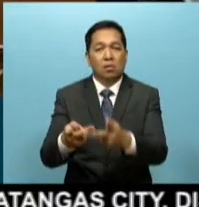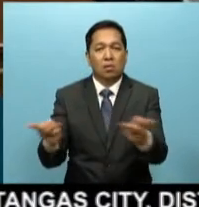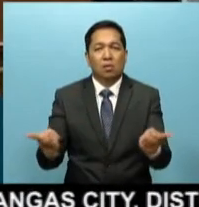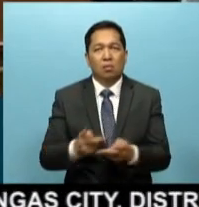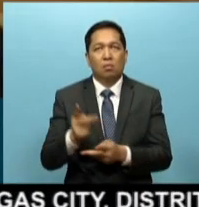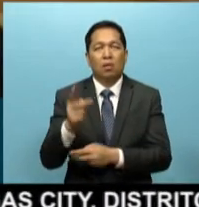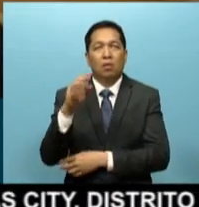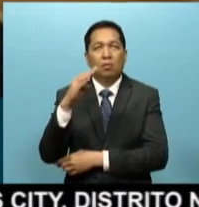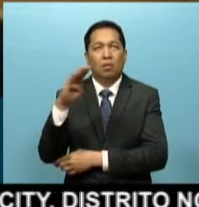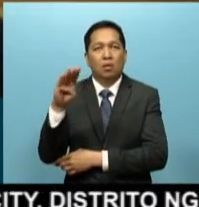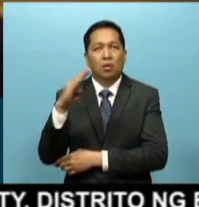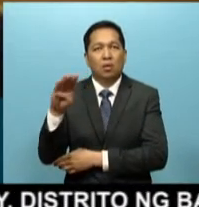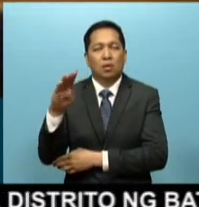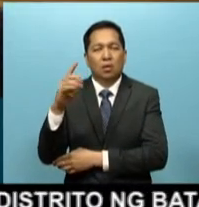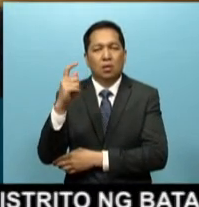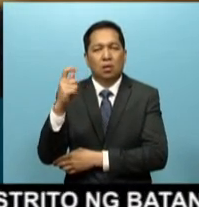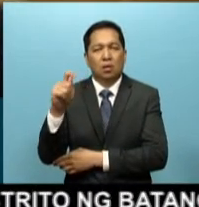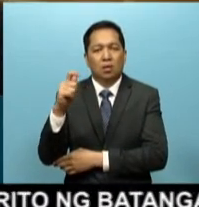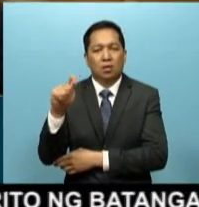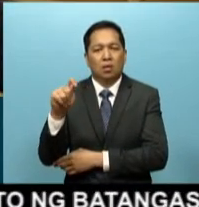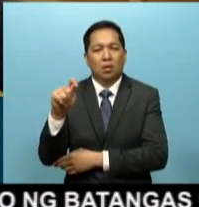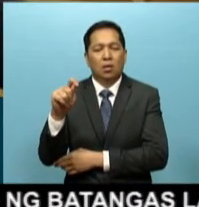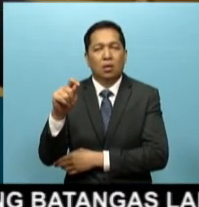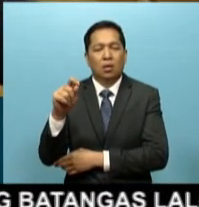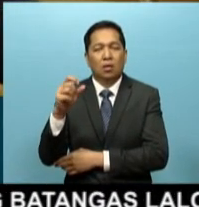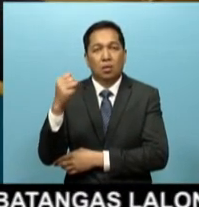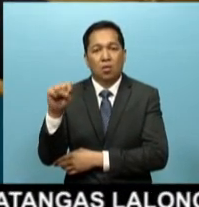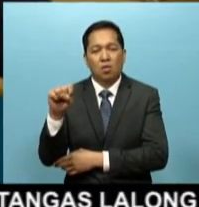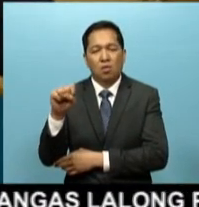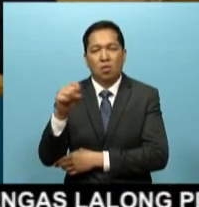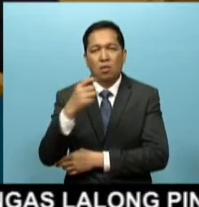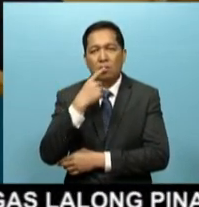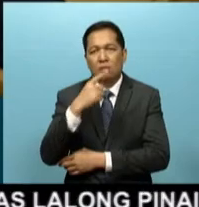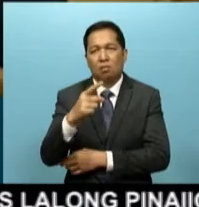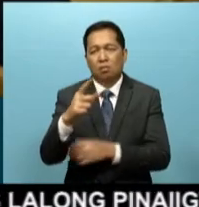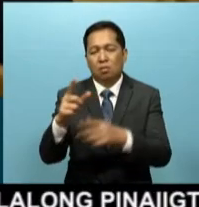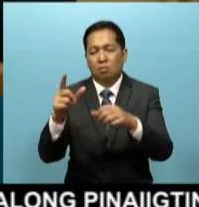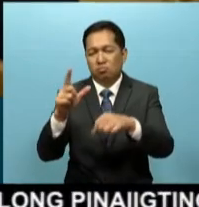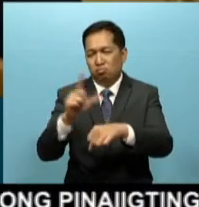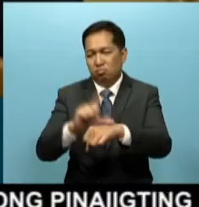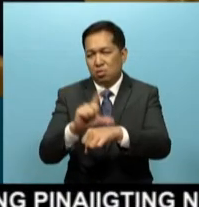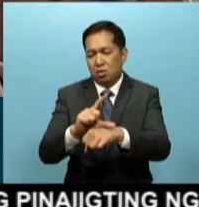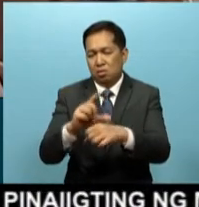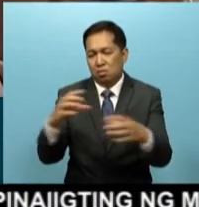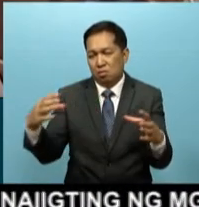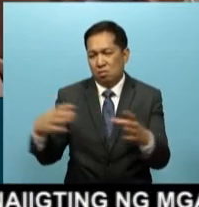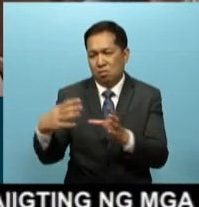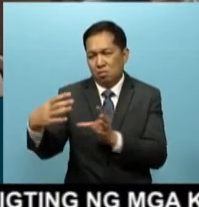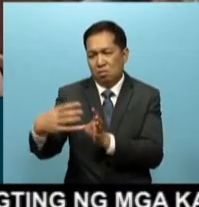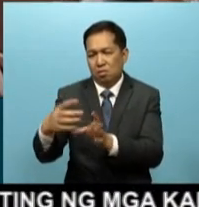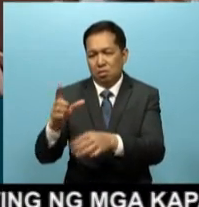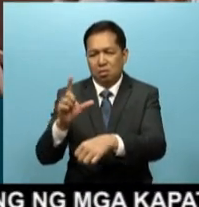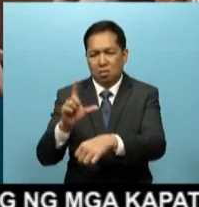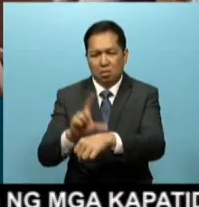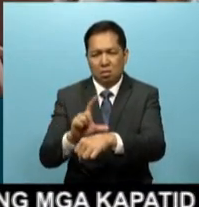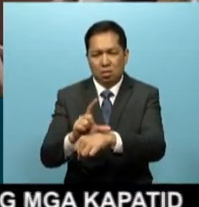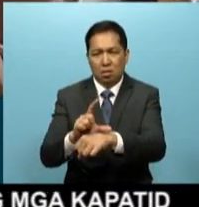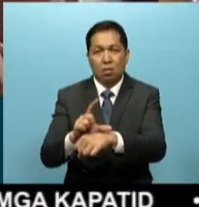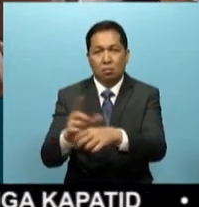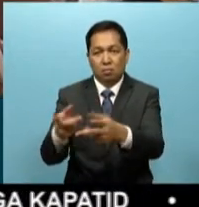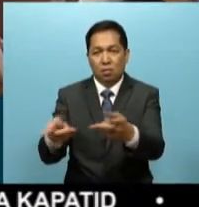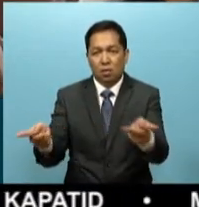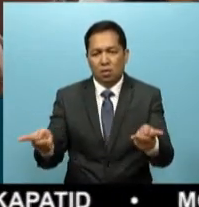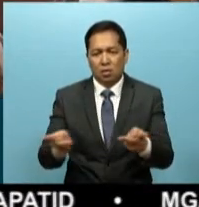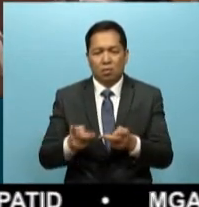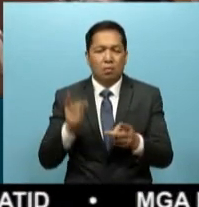Bremerton, Tacoma, and Kent congregations. Nearby congregations helped in this work and gathered in their respective assigned venues. Brother